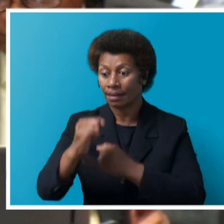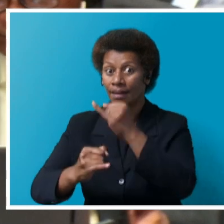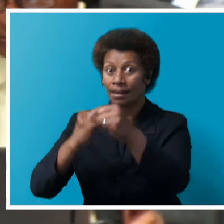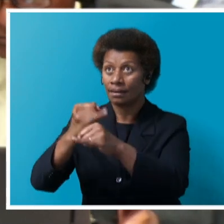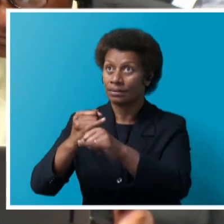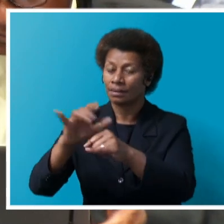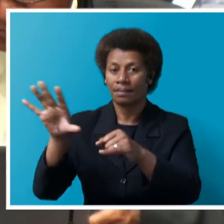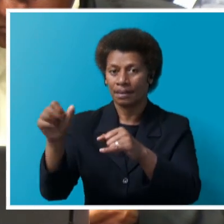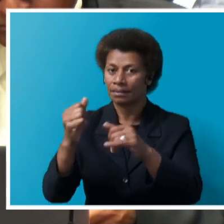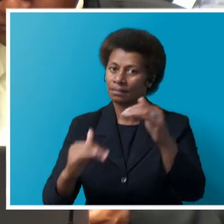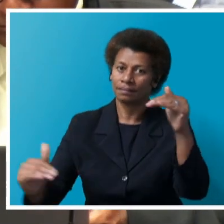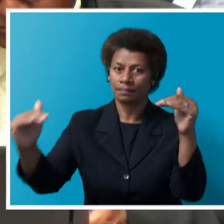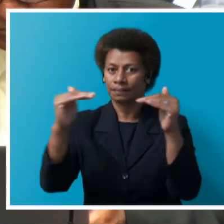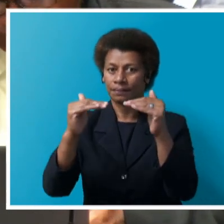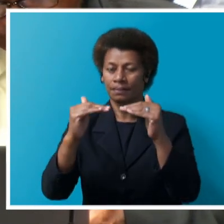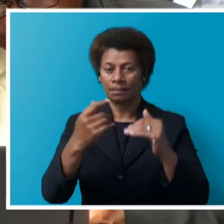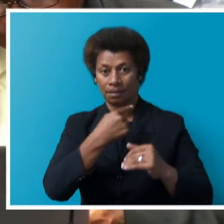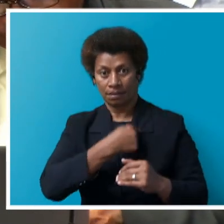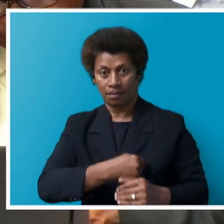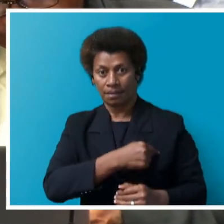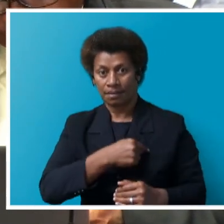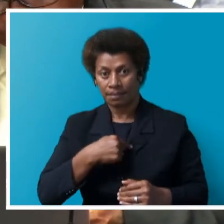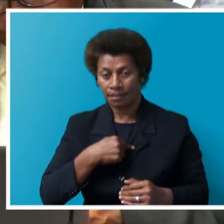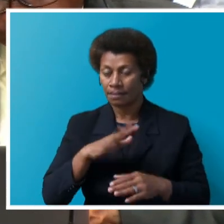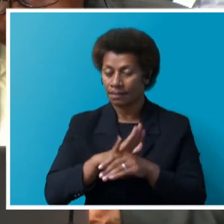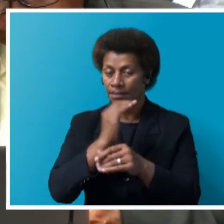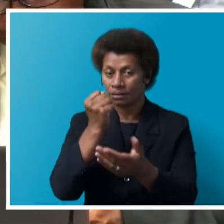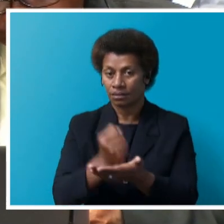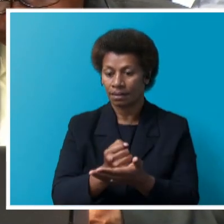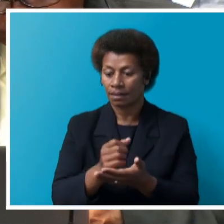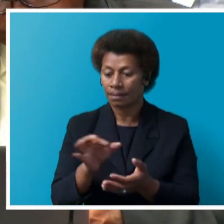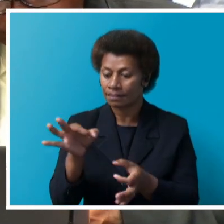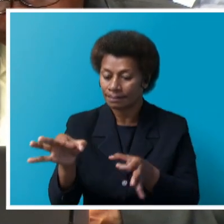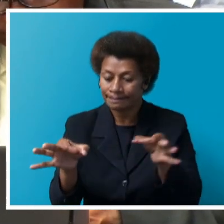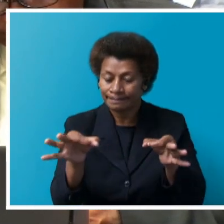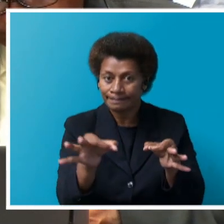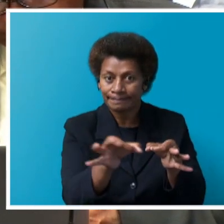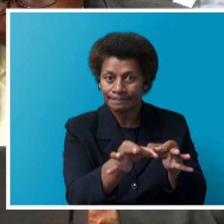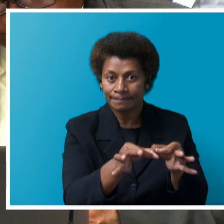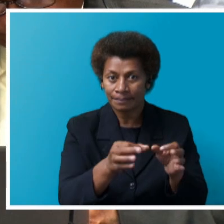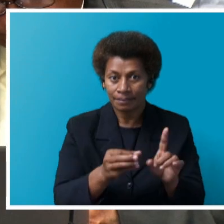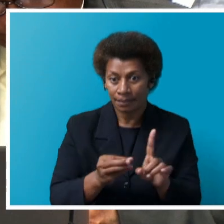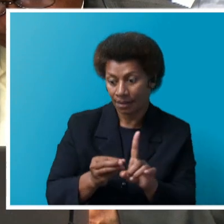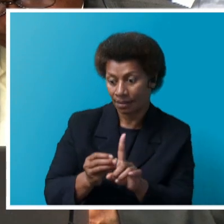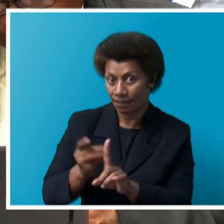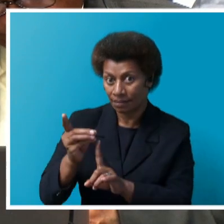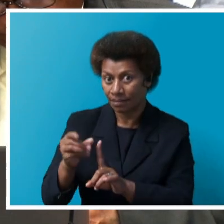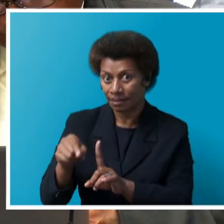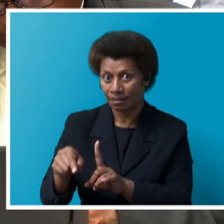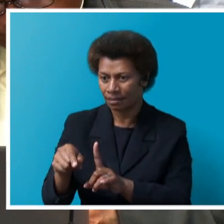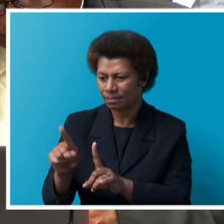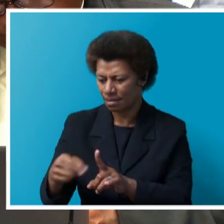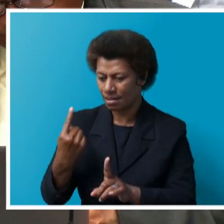step up, uphold its commitment, and ensure that small island developing states like Fiji are not left to battle this